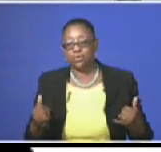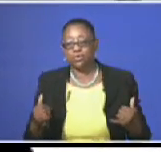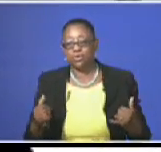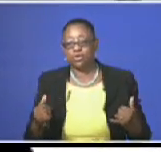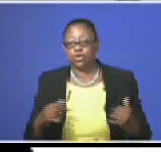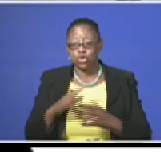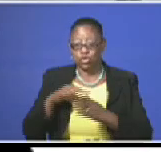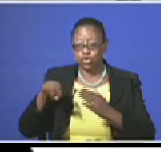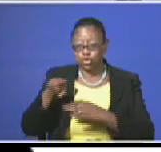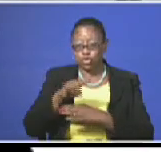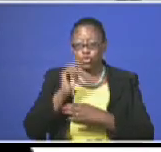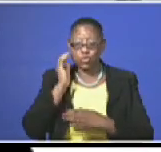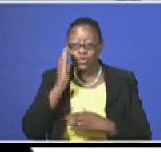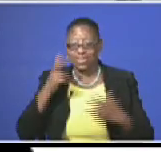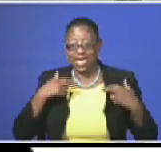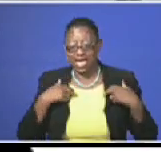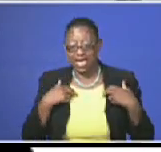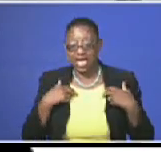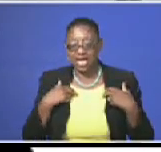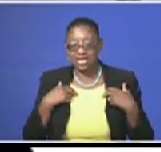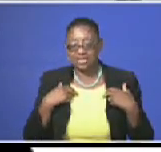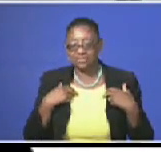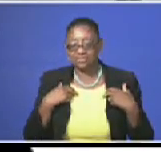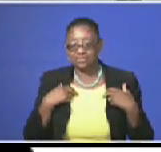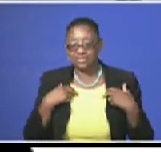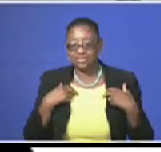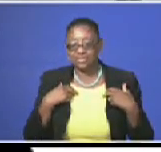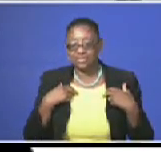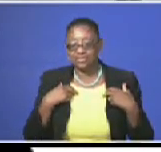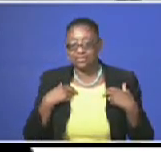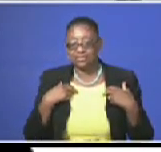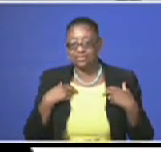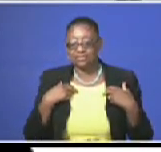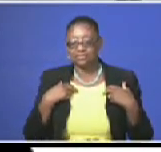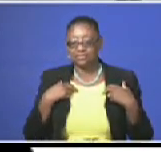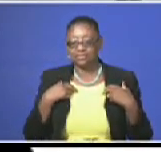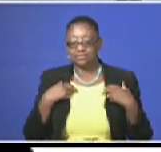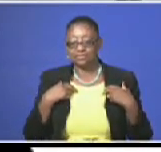you will be able to have the Penta